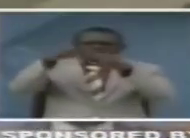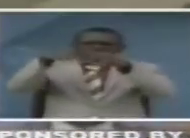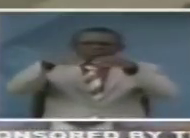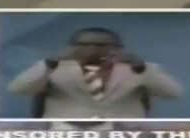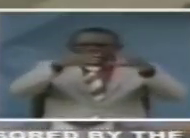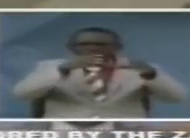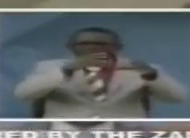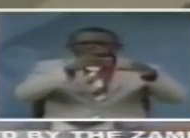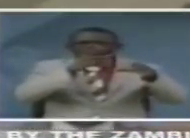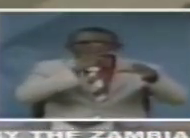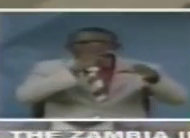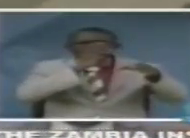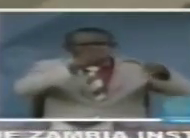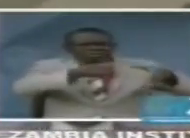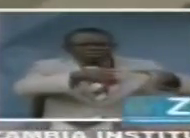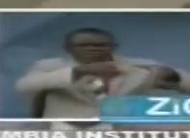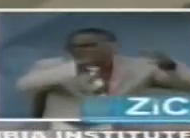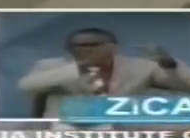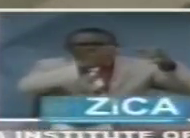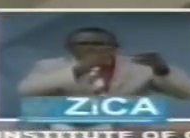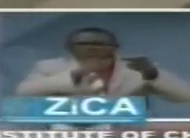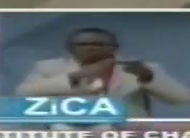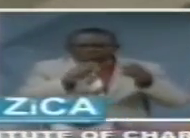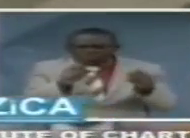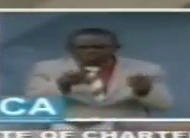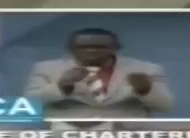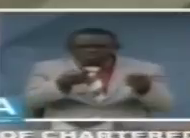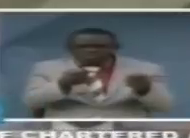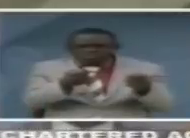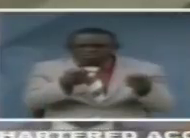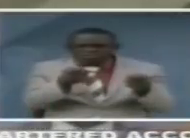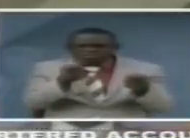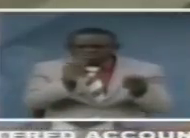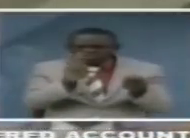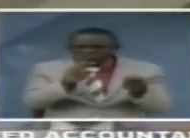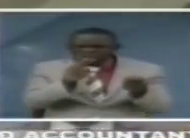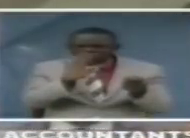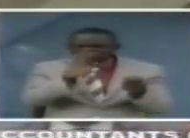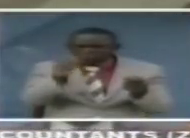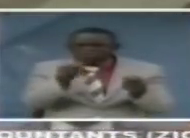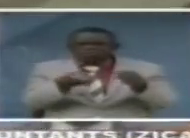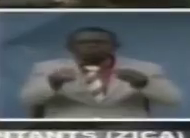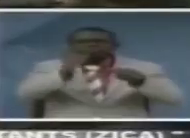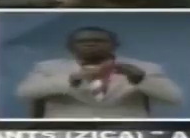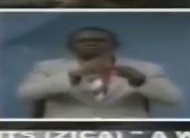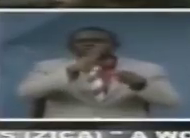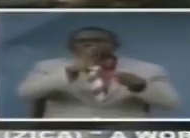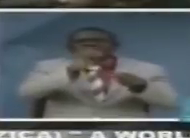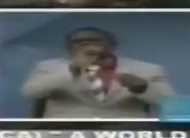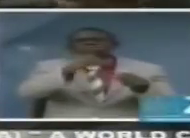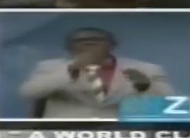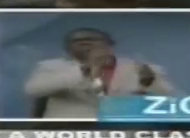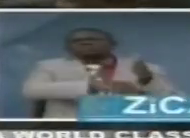increase customs duty on electrical geysers and stoves to